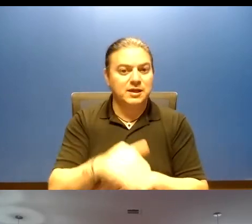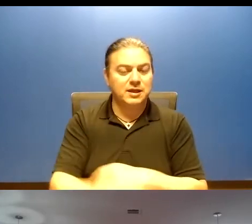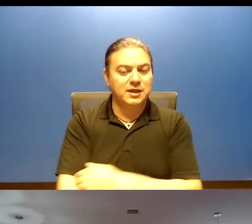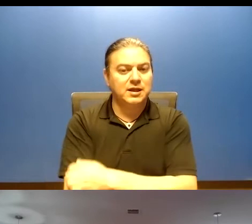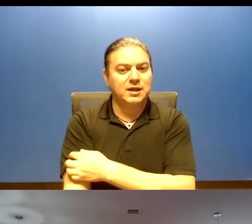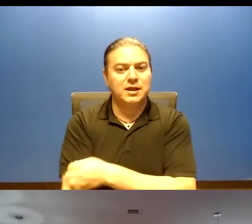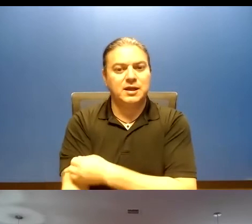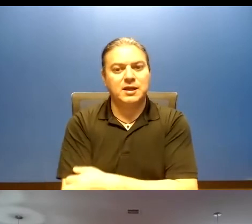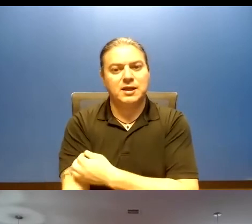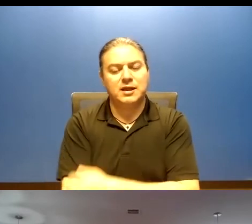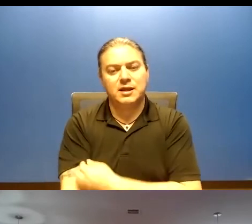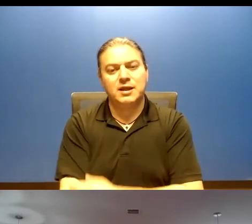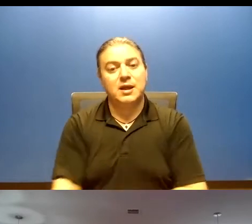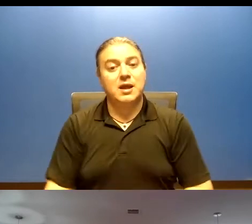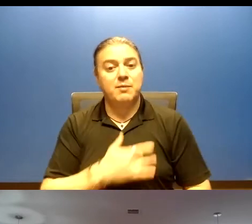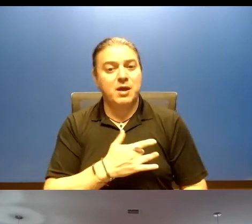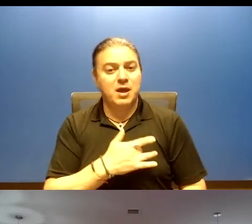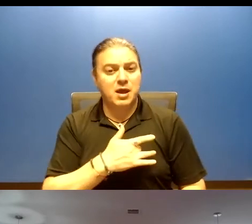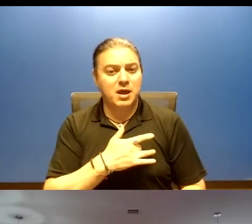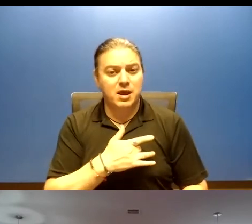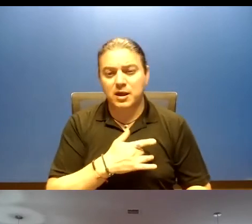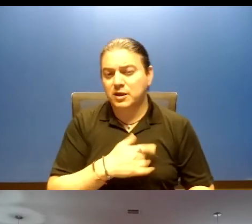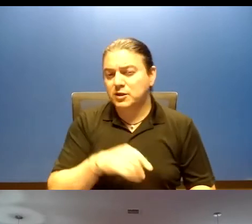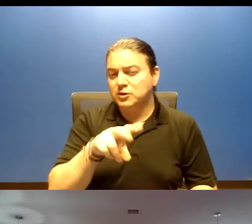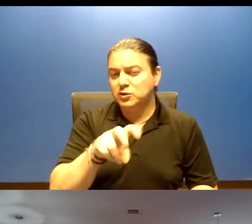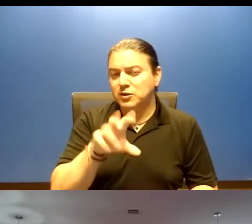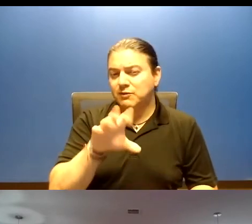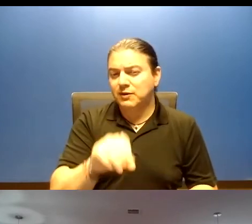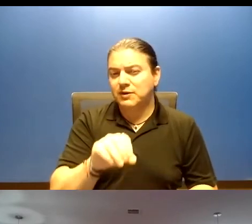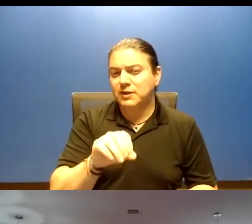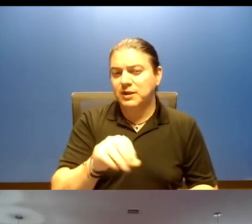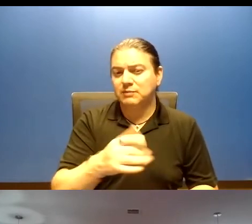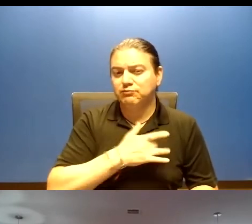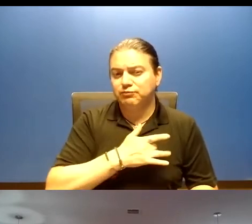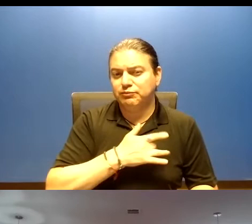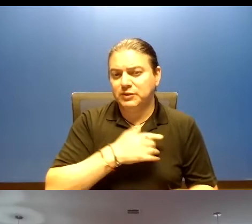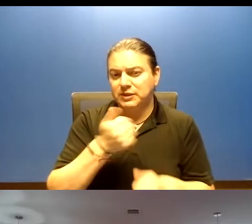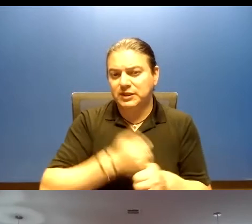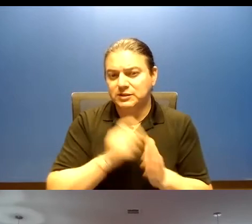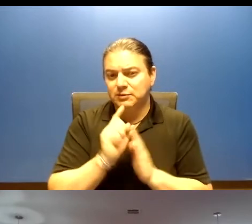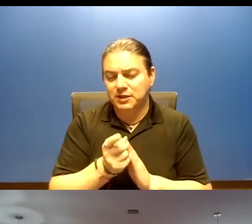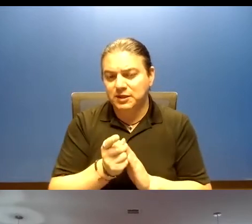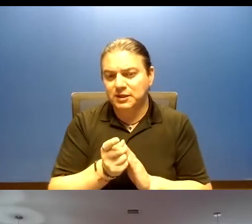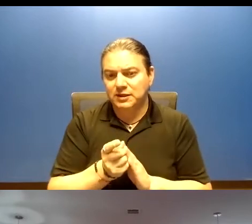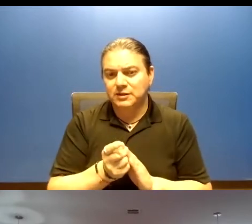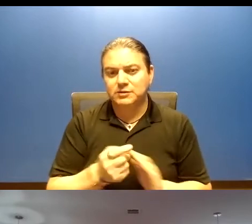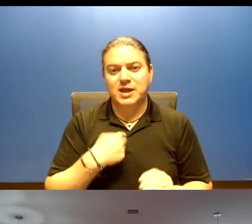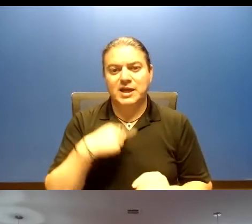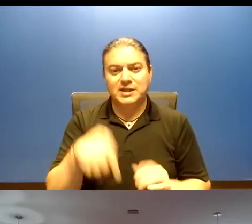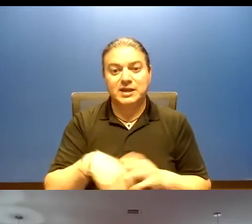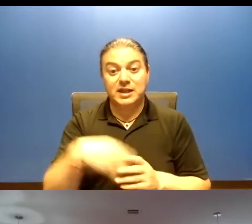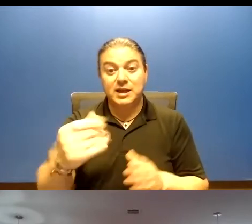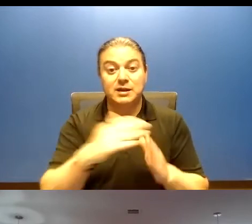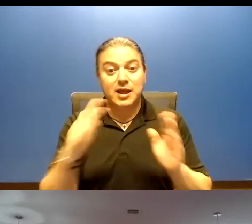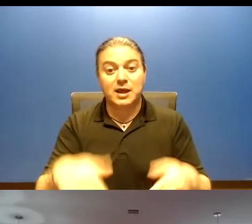tachycardia and my heart rate was 250 beats per minute. And I obviously need to get out of the house as soon as possible. So